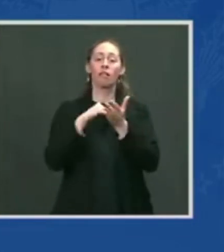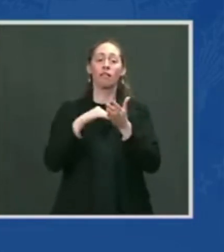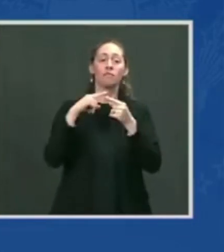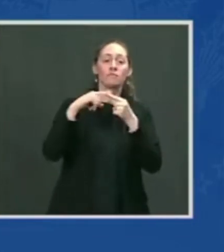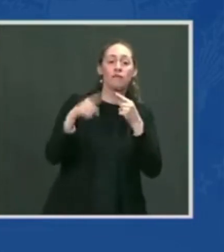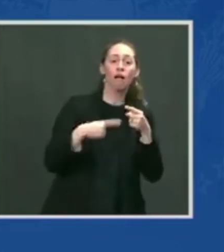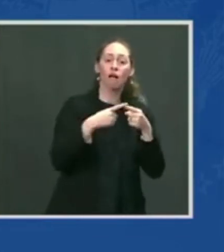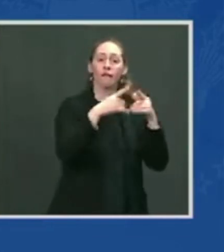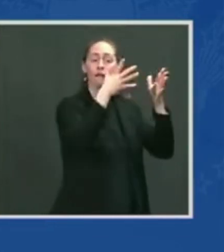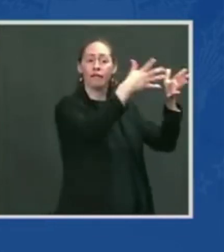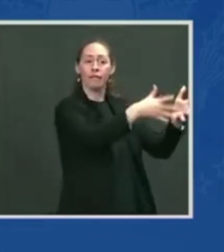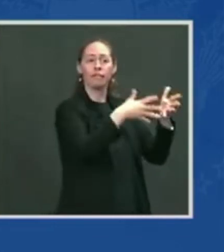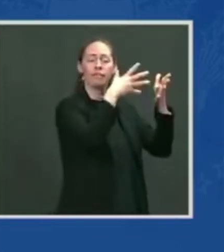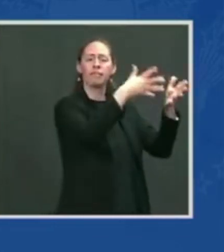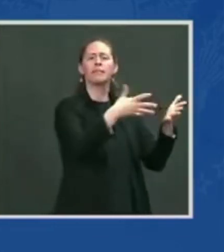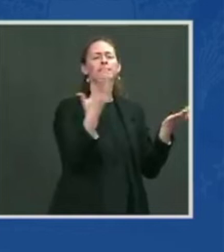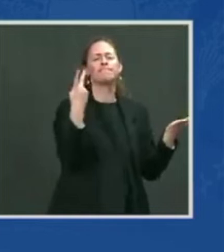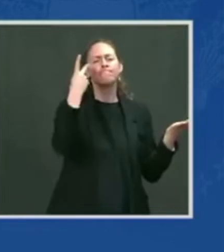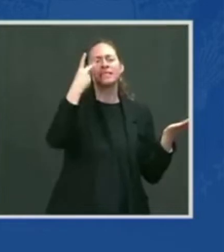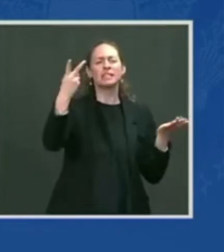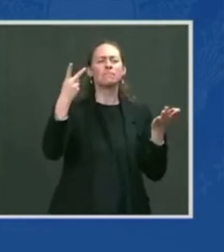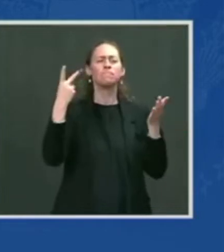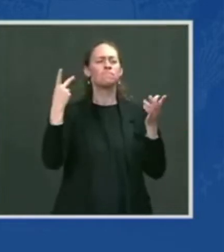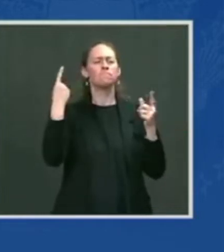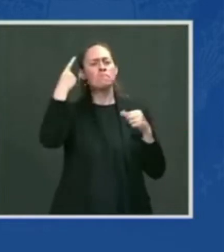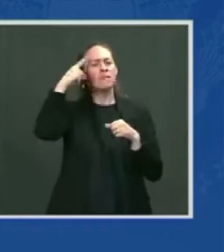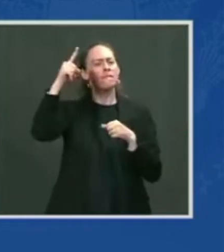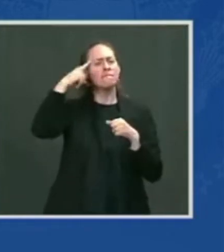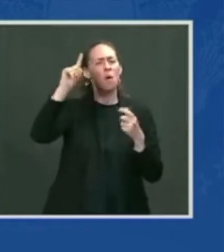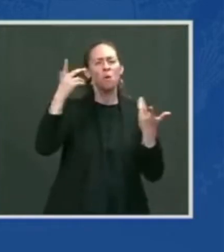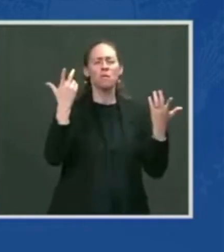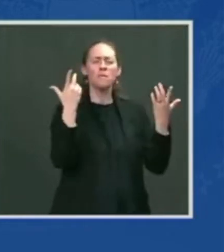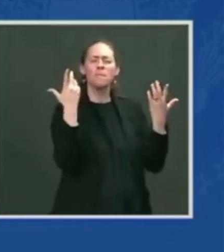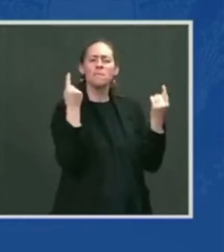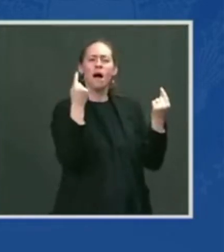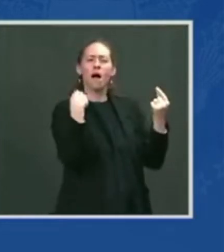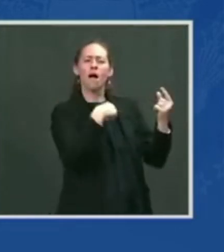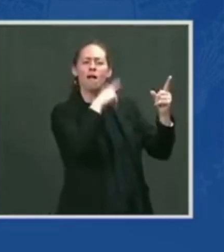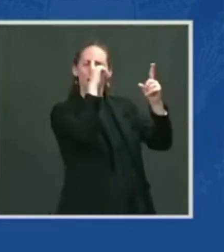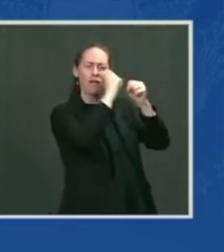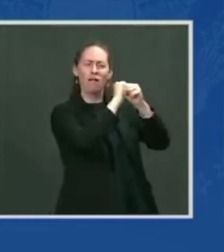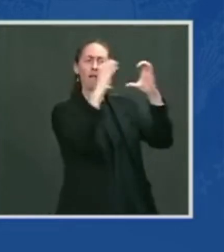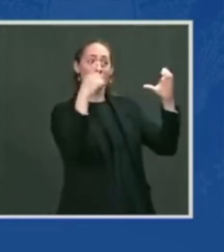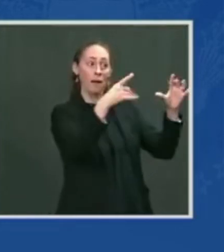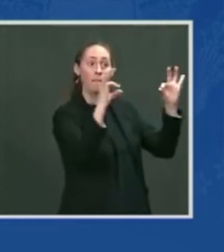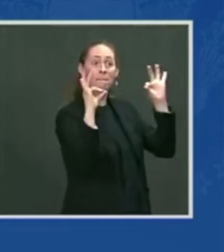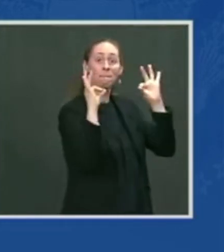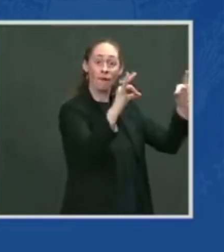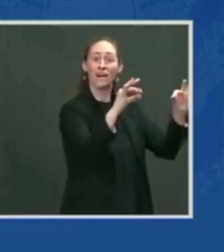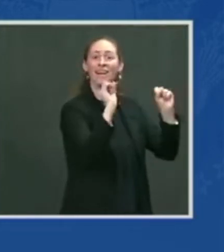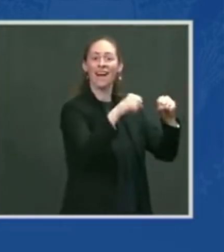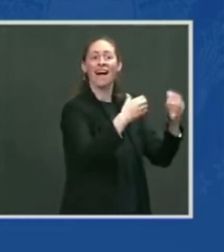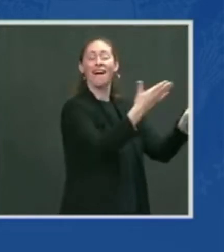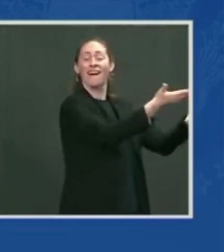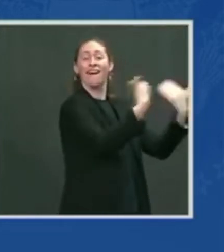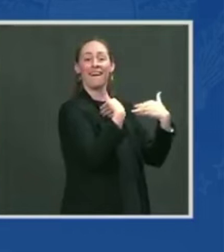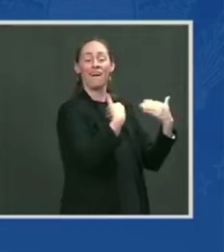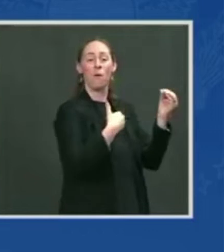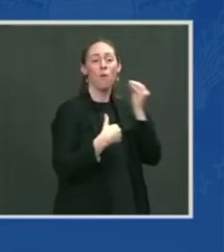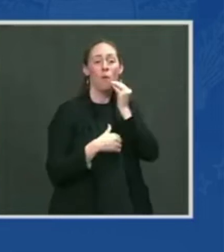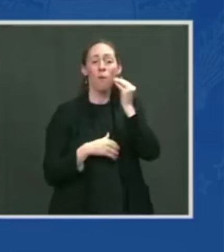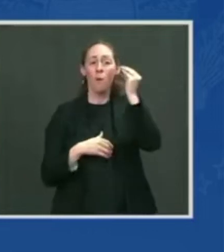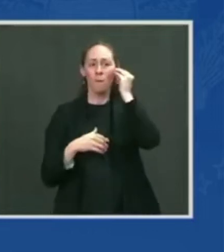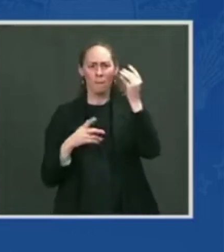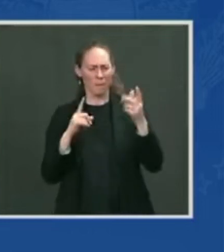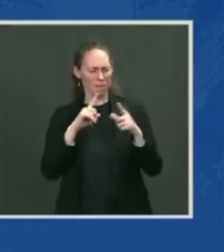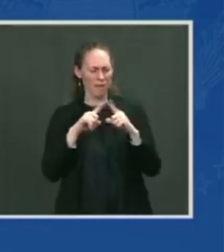Afghanistan, hoping to create ideal conditions for the withdrawal and expecting a different result. I'm now